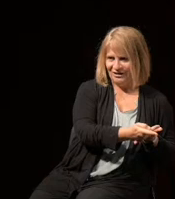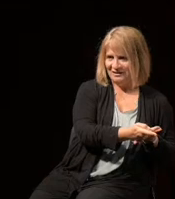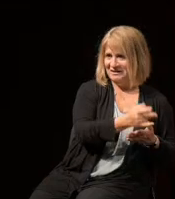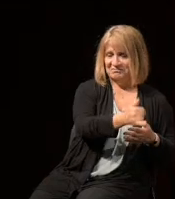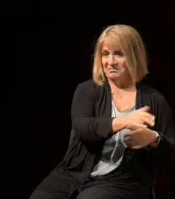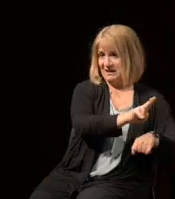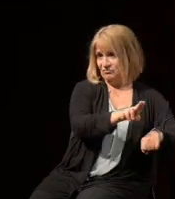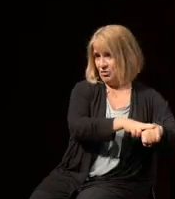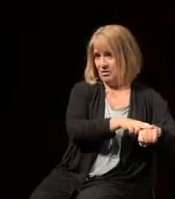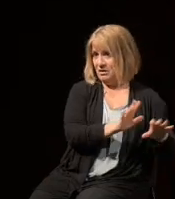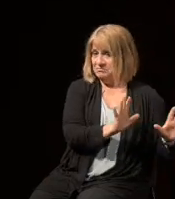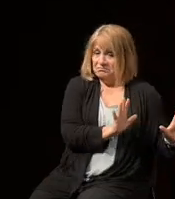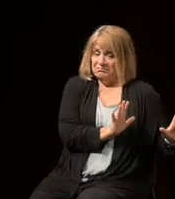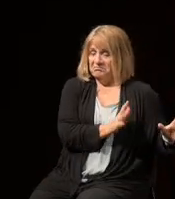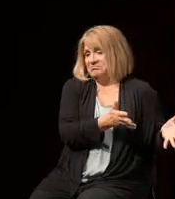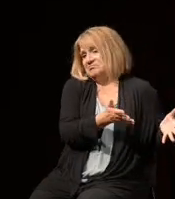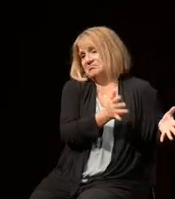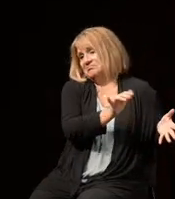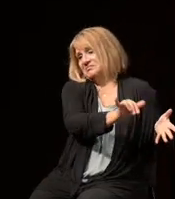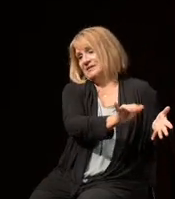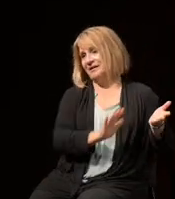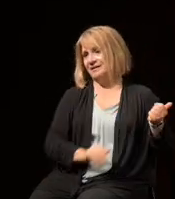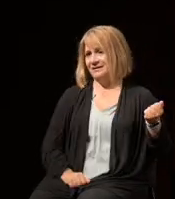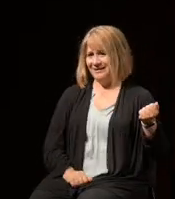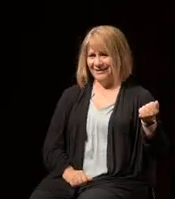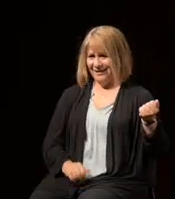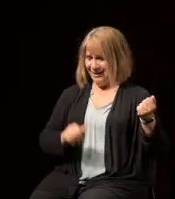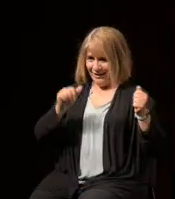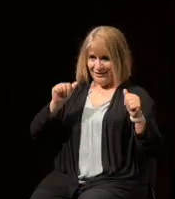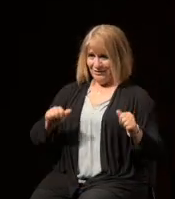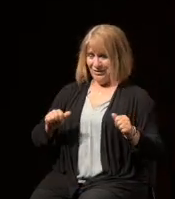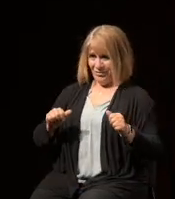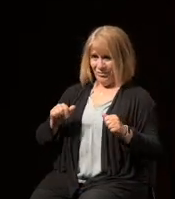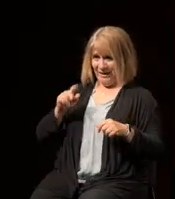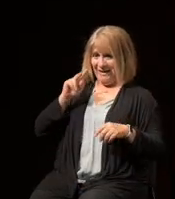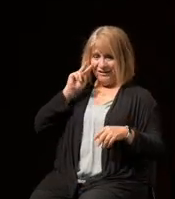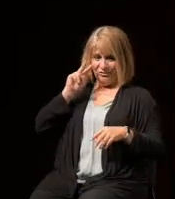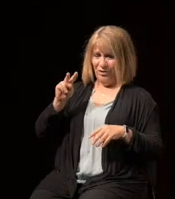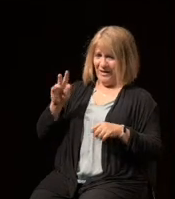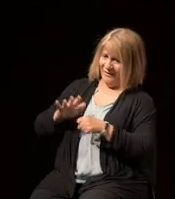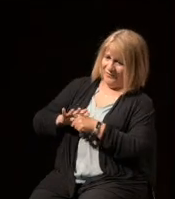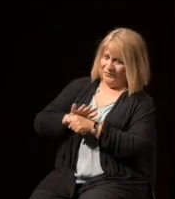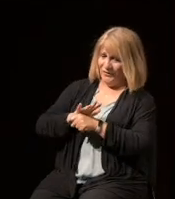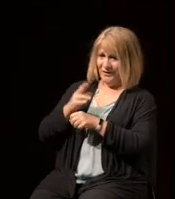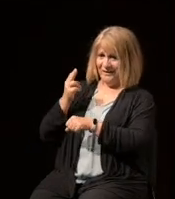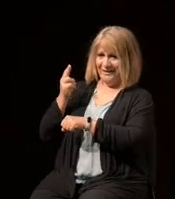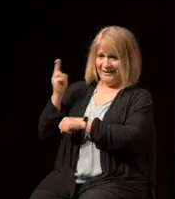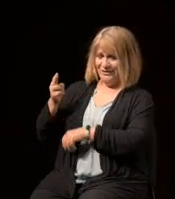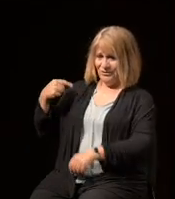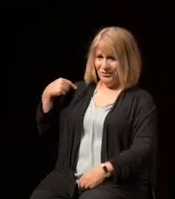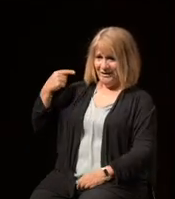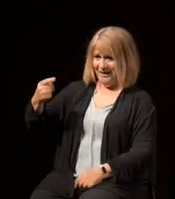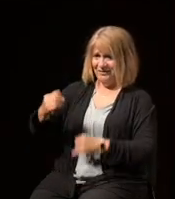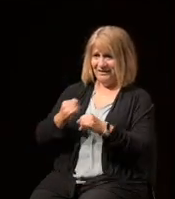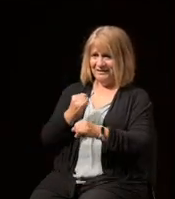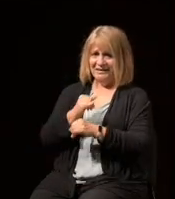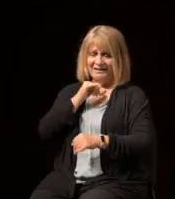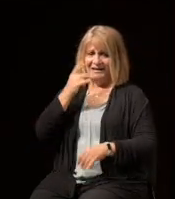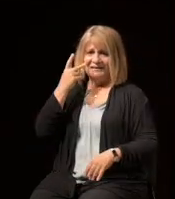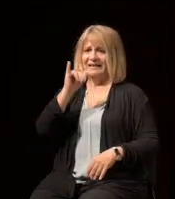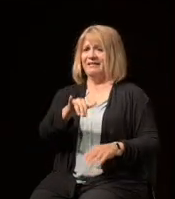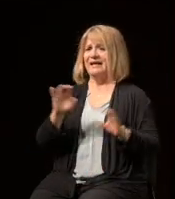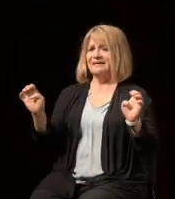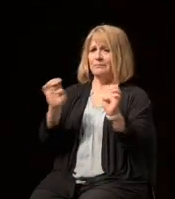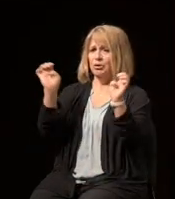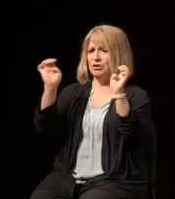normalized that we can go the entire history of the institution and not see it as a state of emergency.